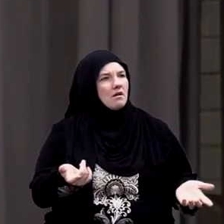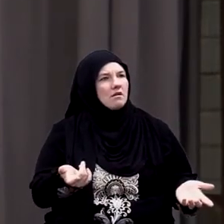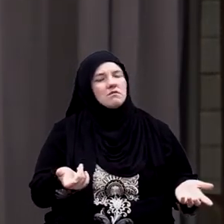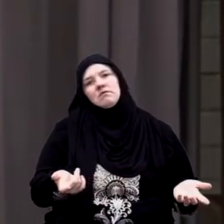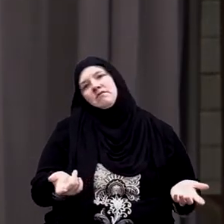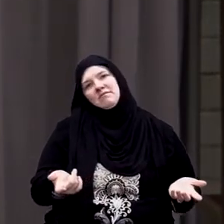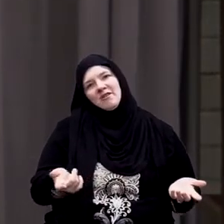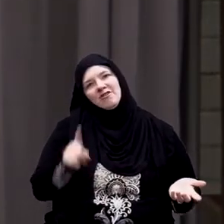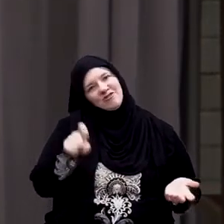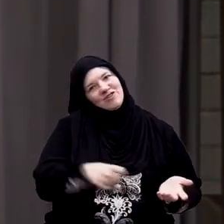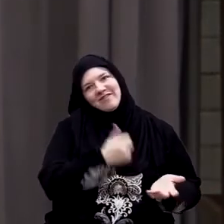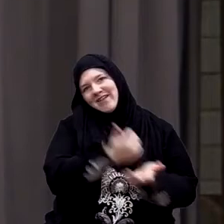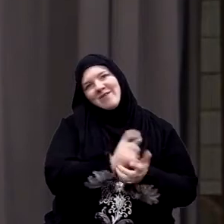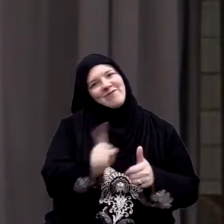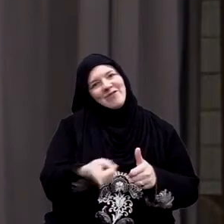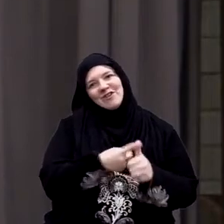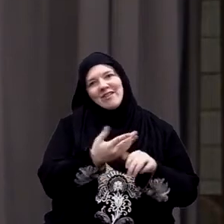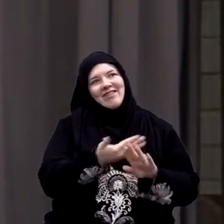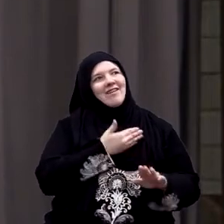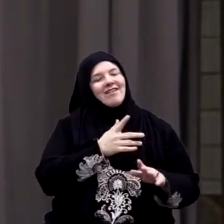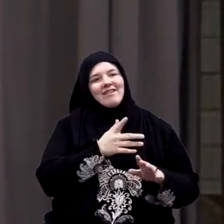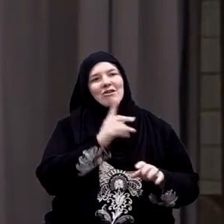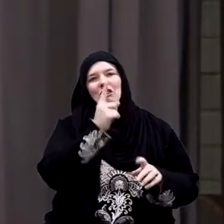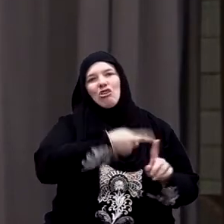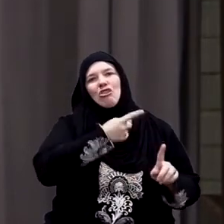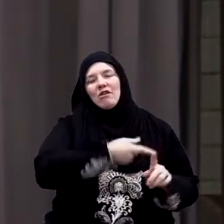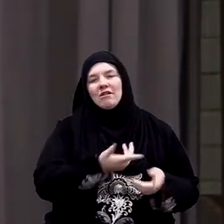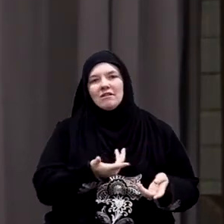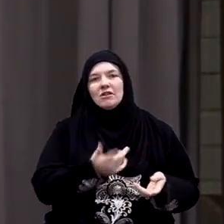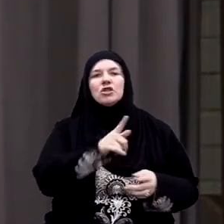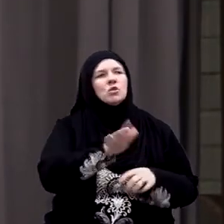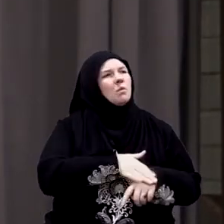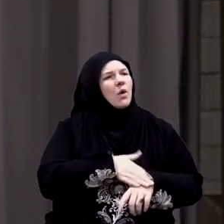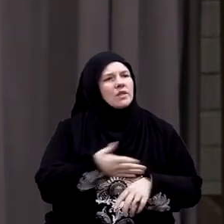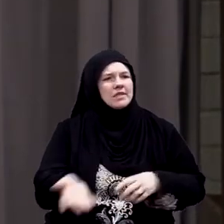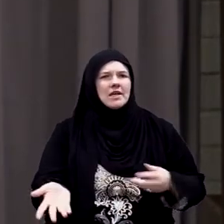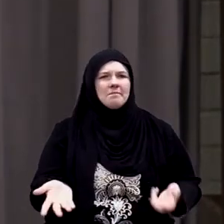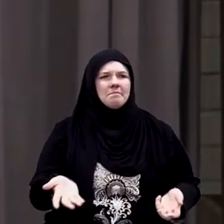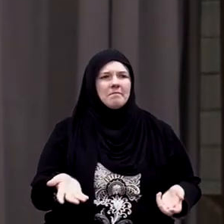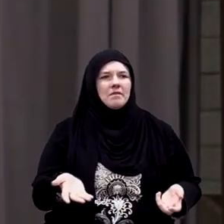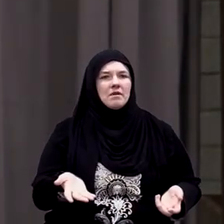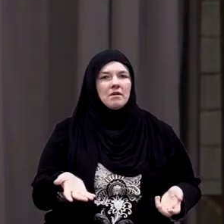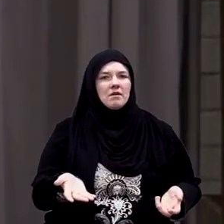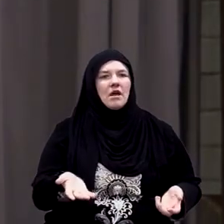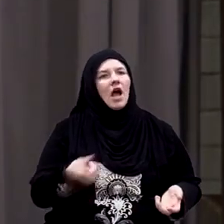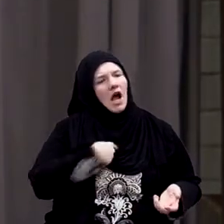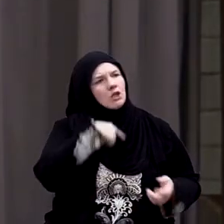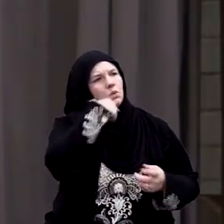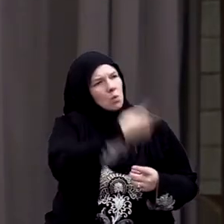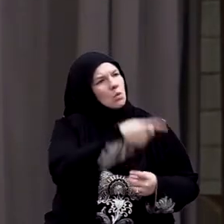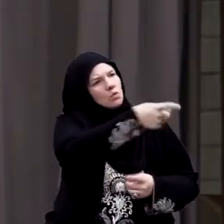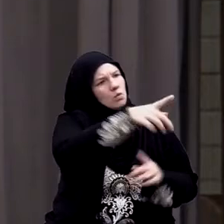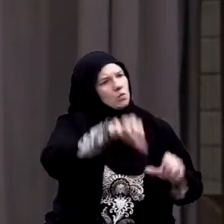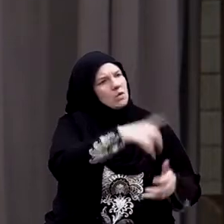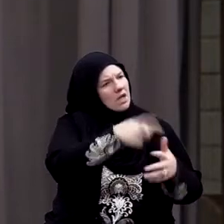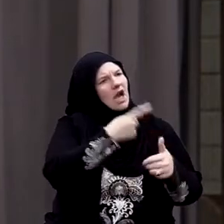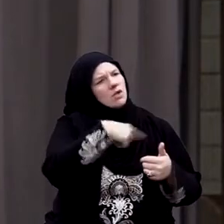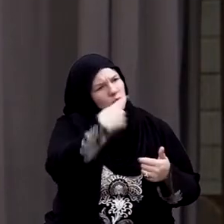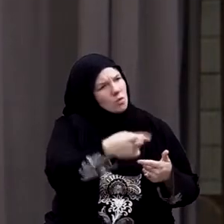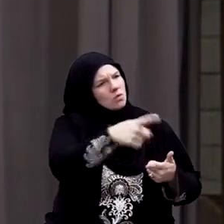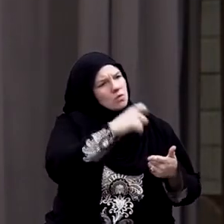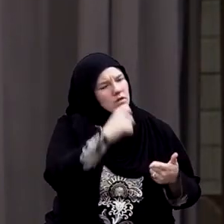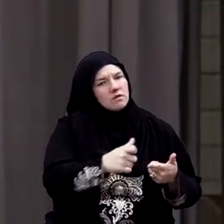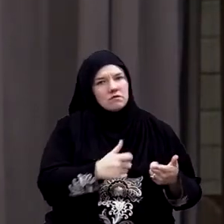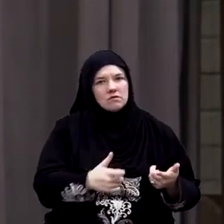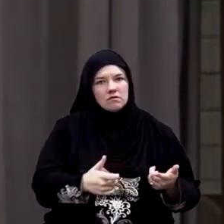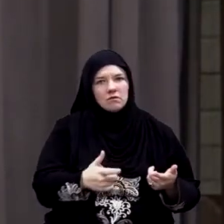Come on, you should have helped first. You spoiled him. And I told you to do that. I told you not